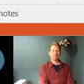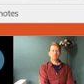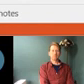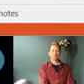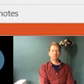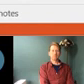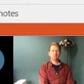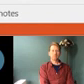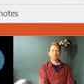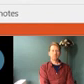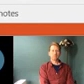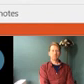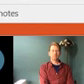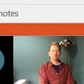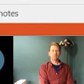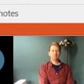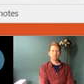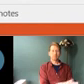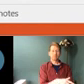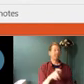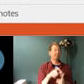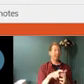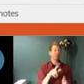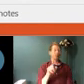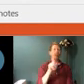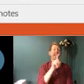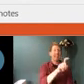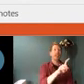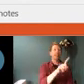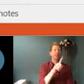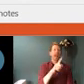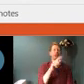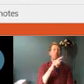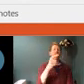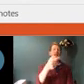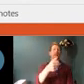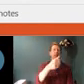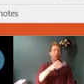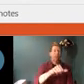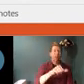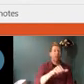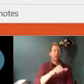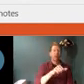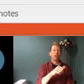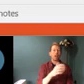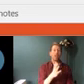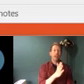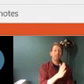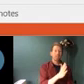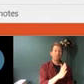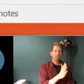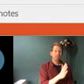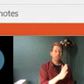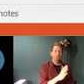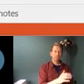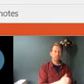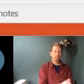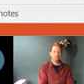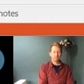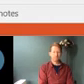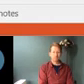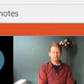Left, as in. So just click the slide, and I think it should appear. I would imagine. So you want slide